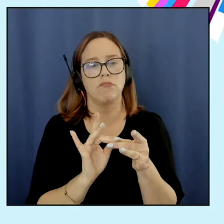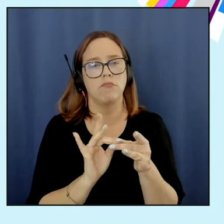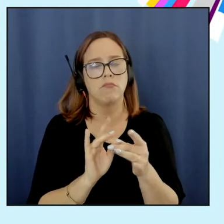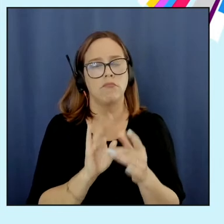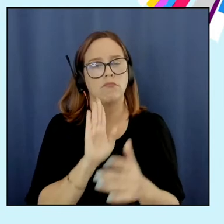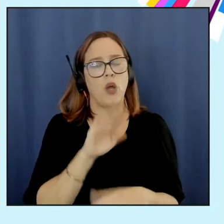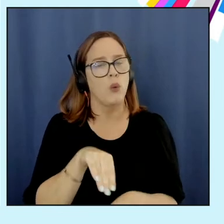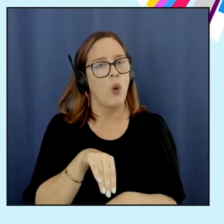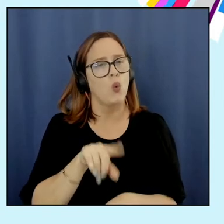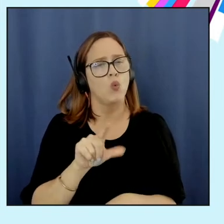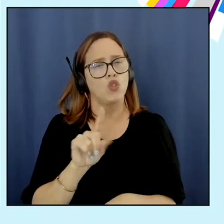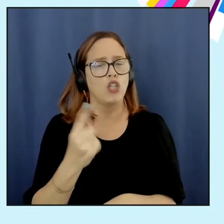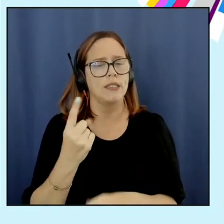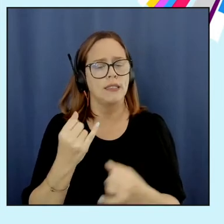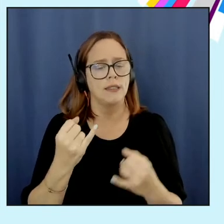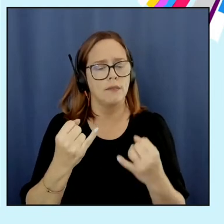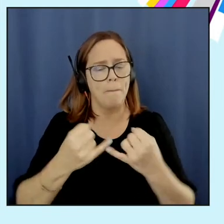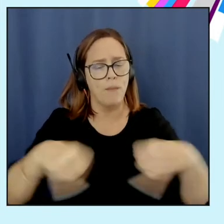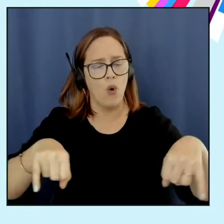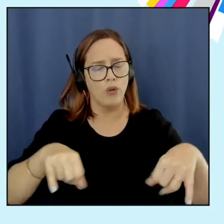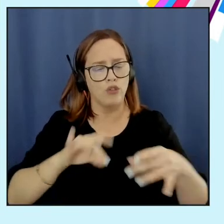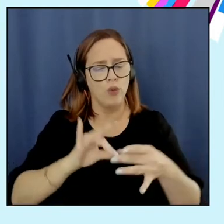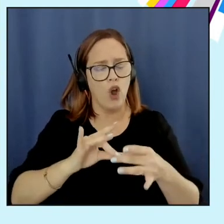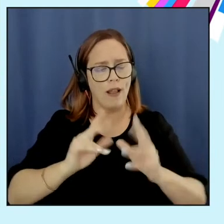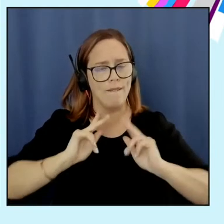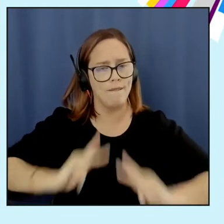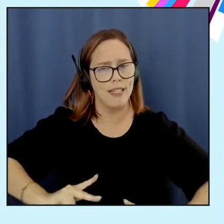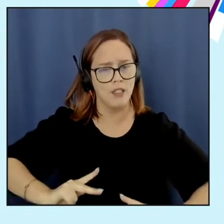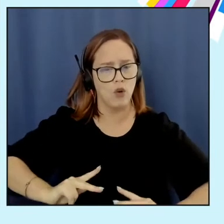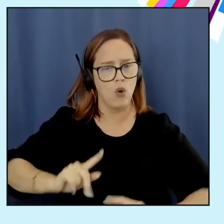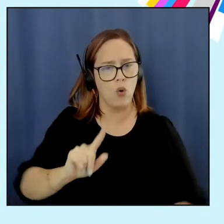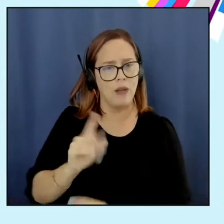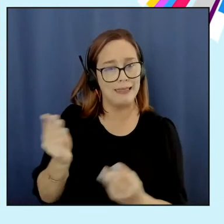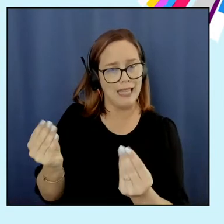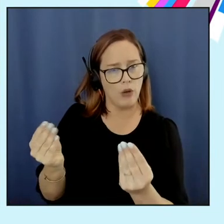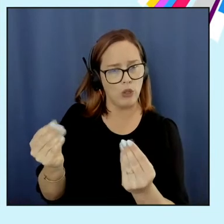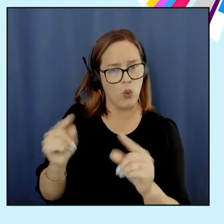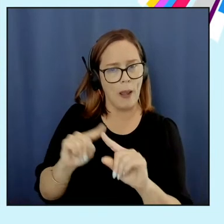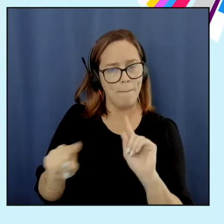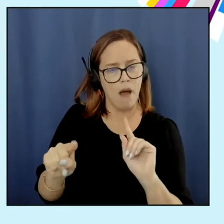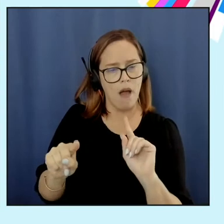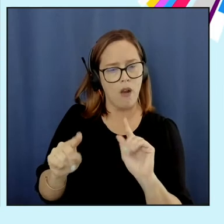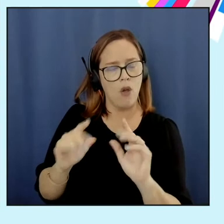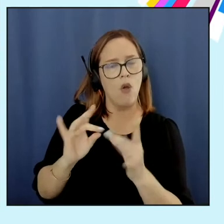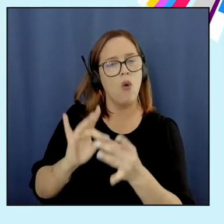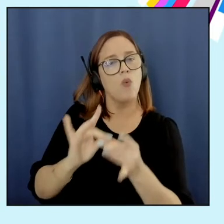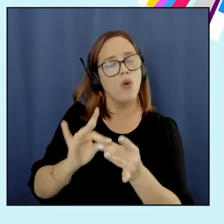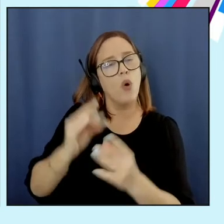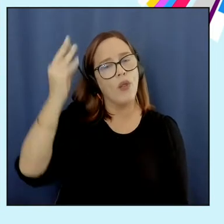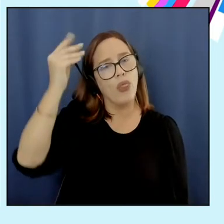in terms of territory, but also in terms of thought, borders in terms of